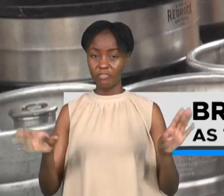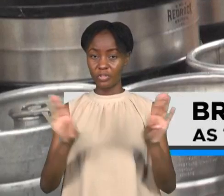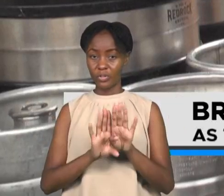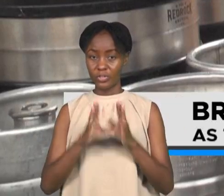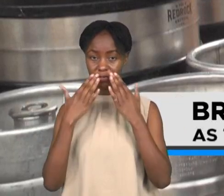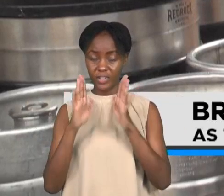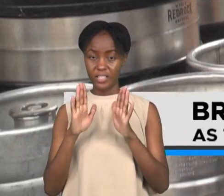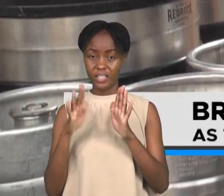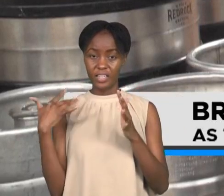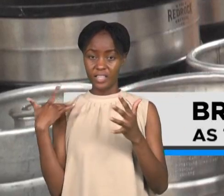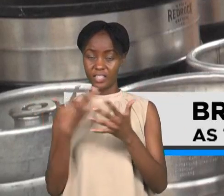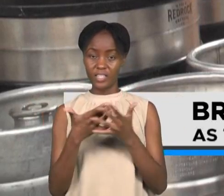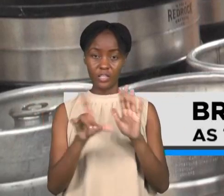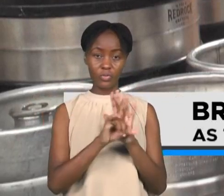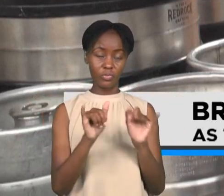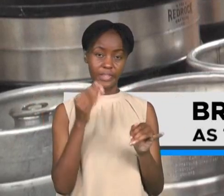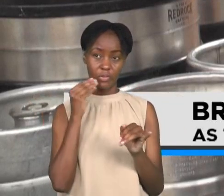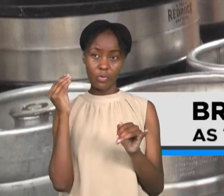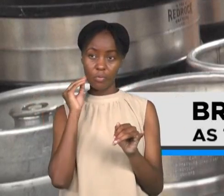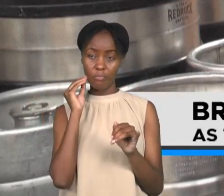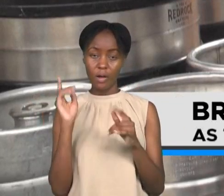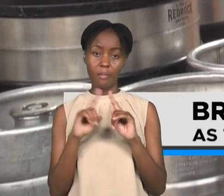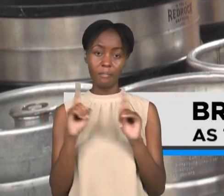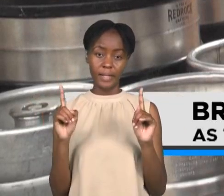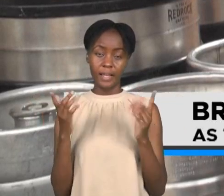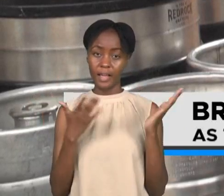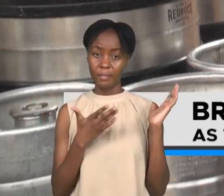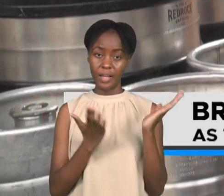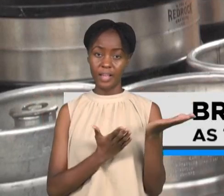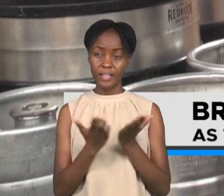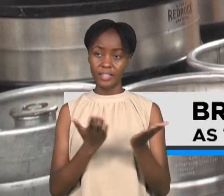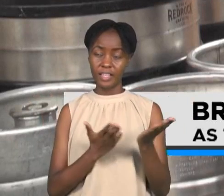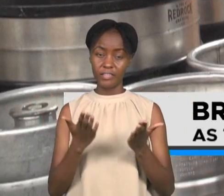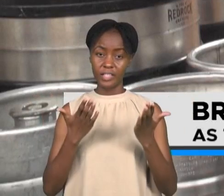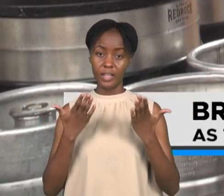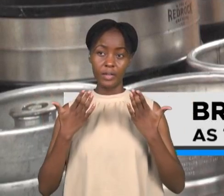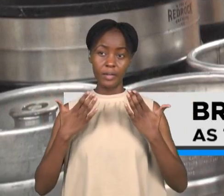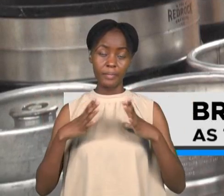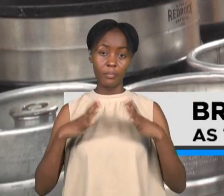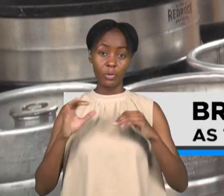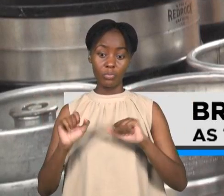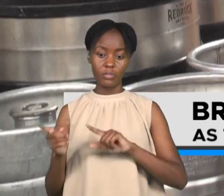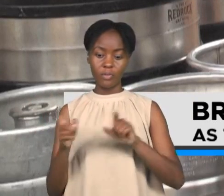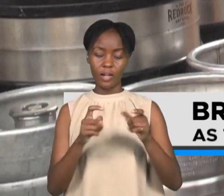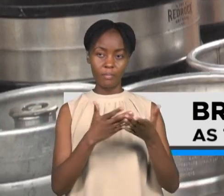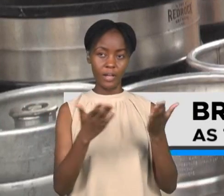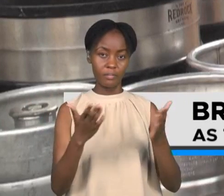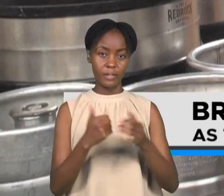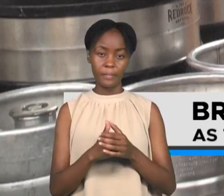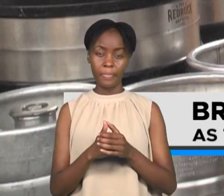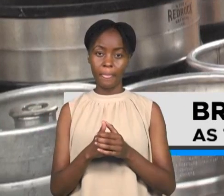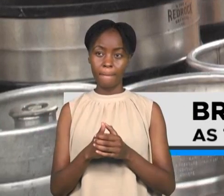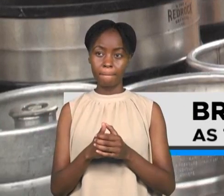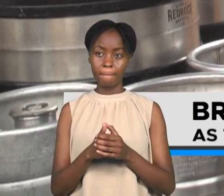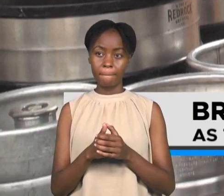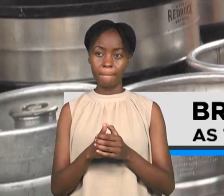so we've been able to offer contract brewing or beer as a service where people can bring their brands and brew it here, where we are able to either